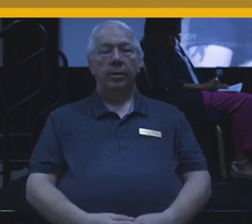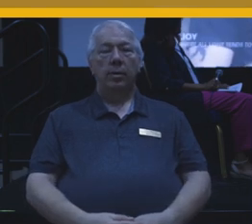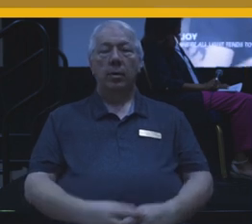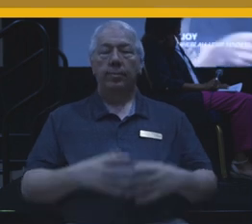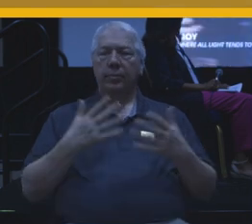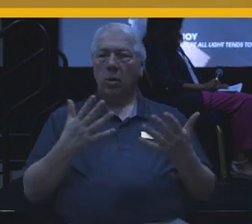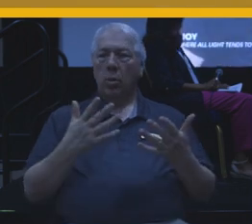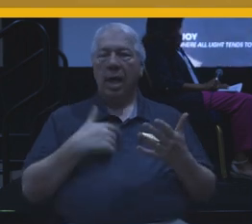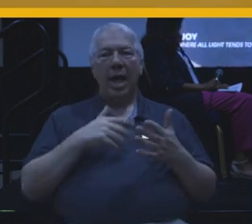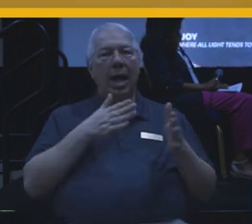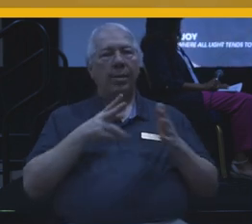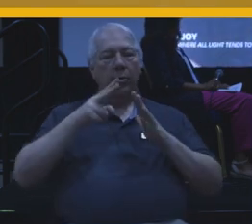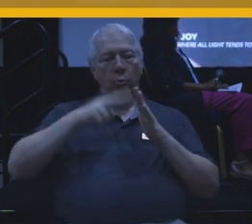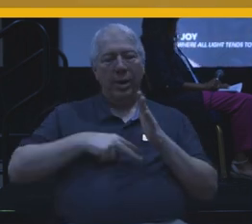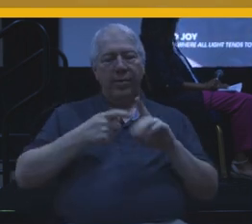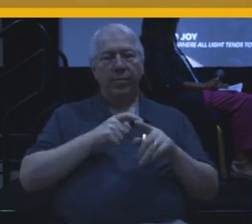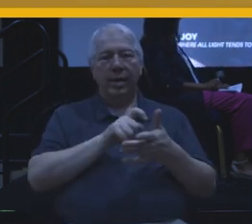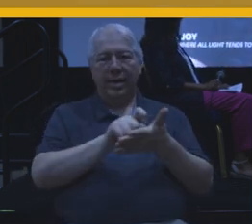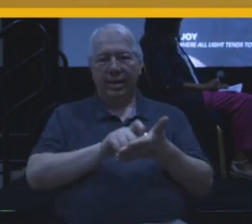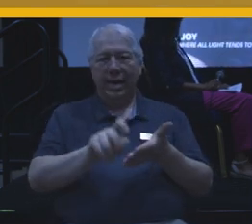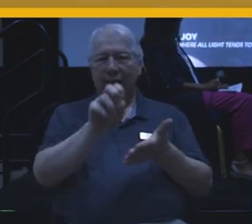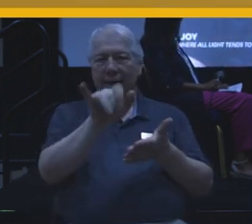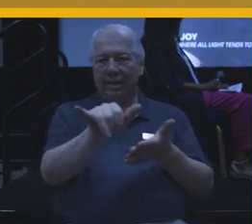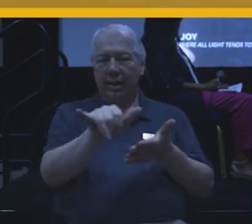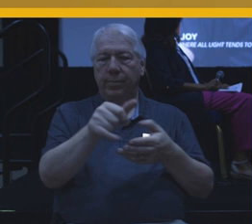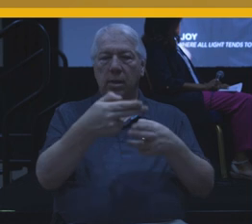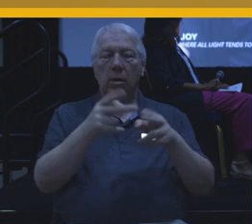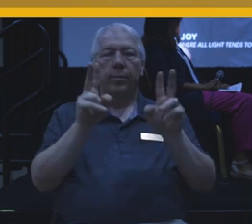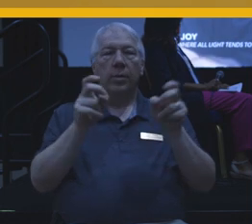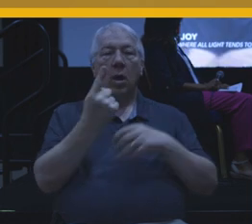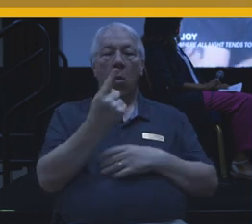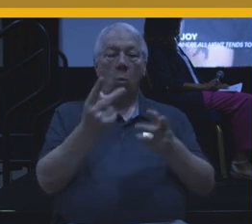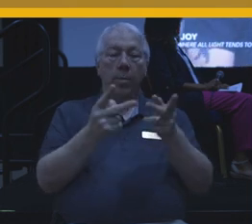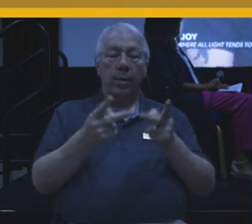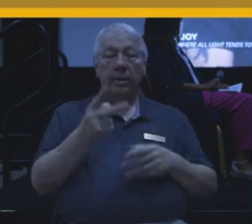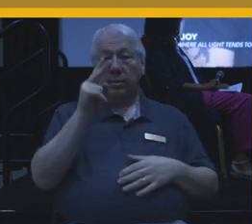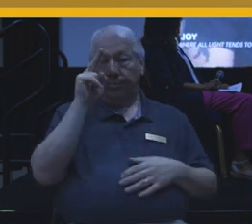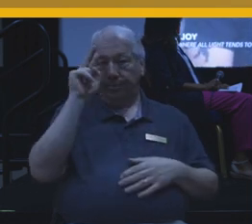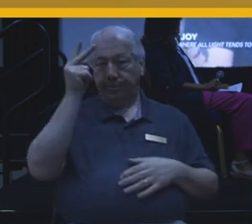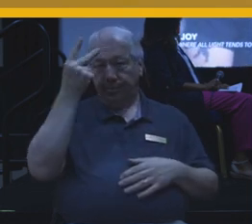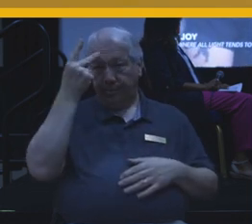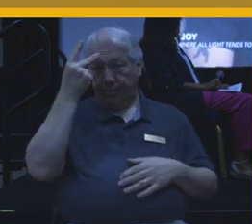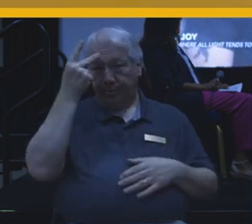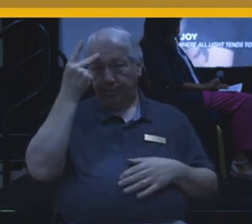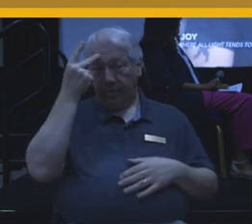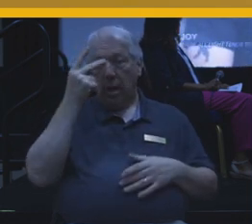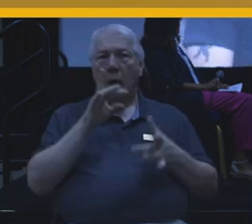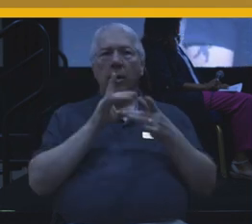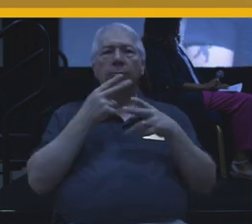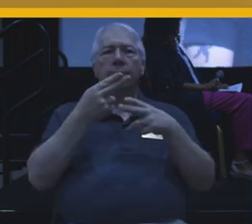And so I was going to read a little bit from this essay, and it was called One Place Misunderstood, which is a reference to that Eudora